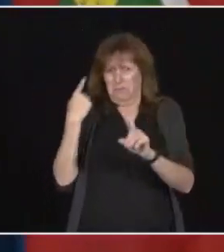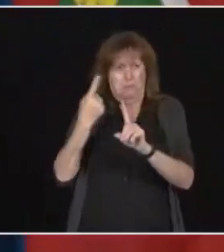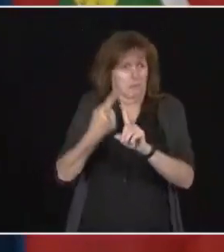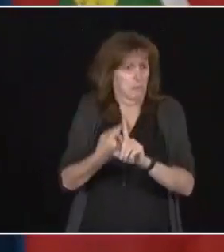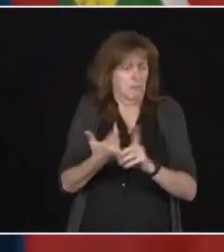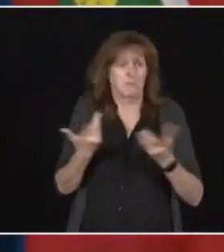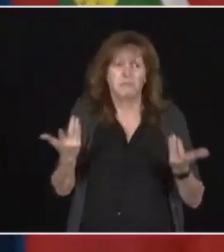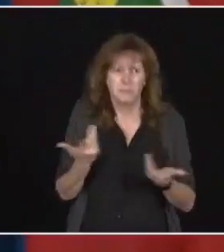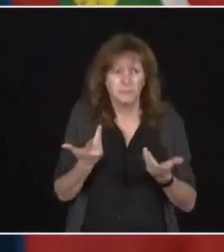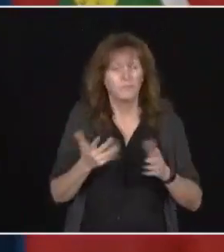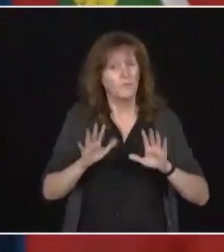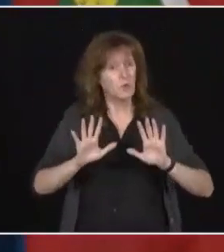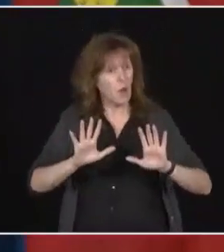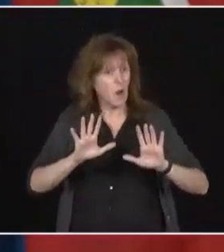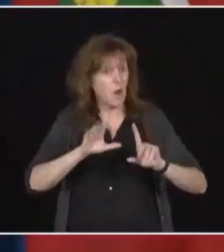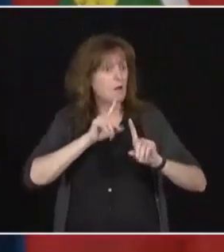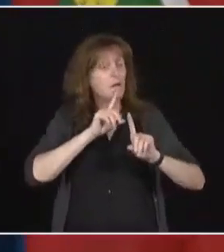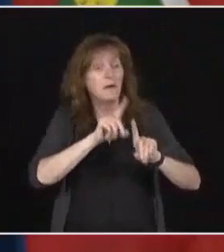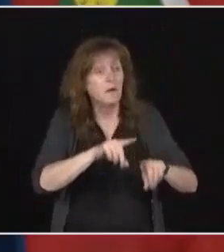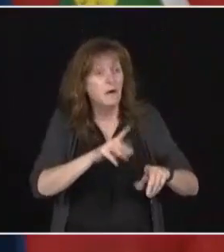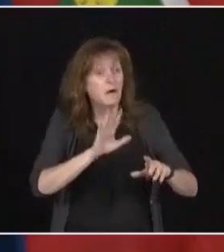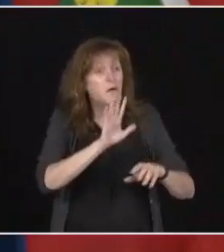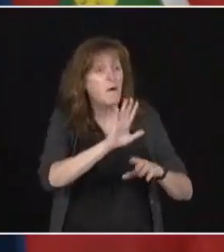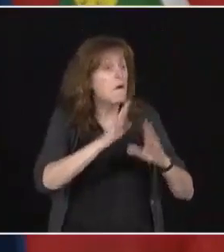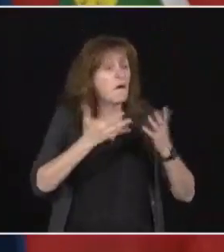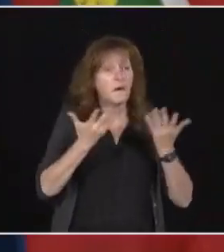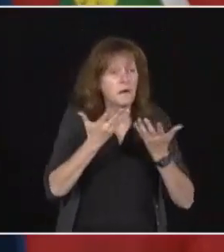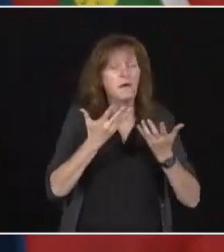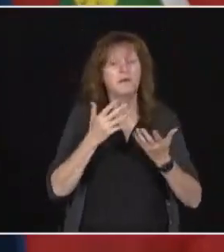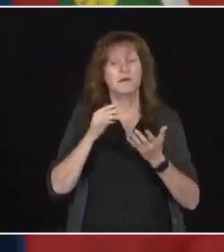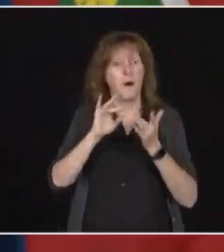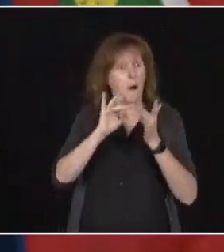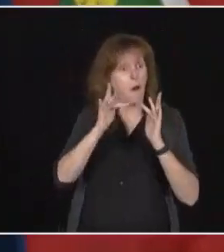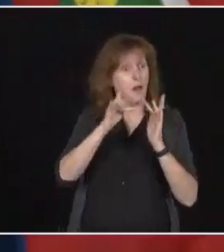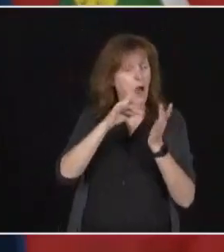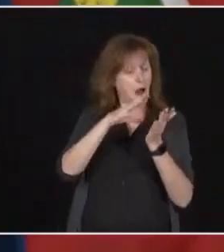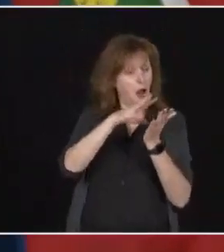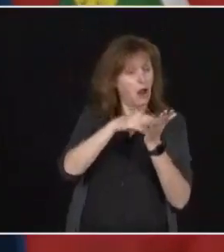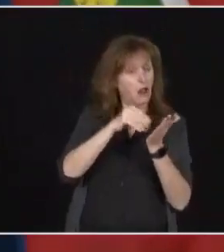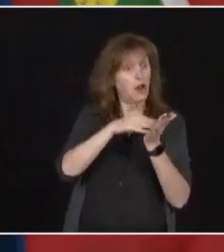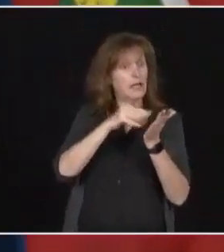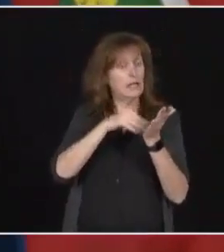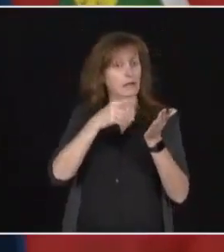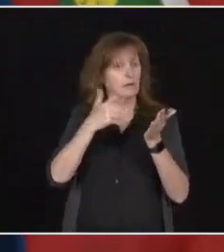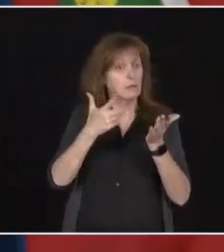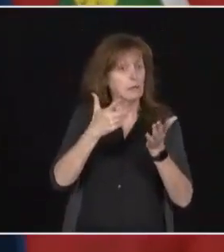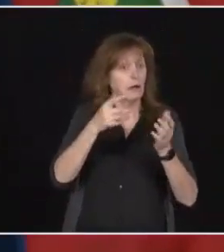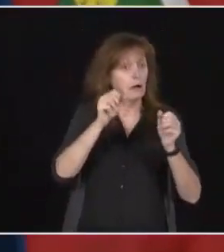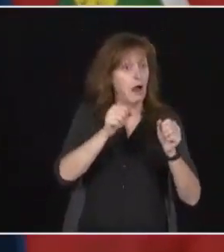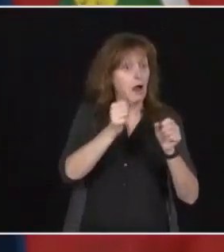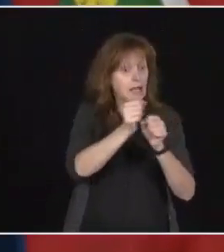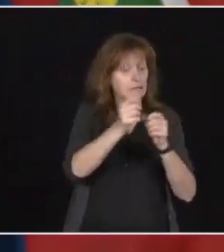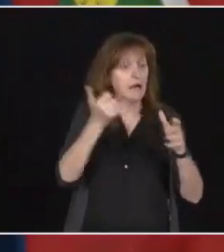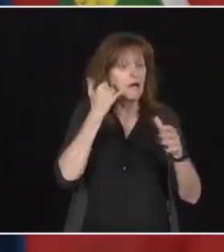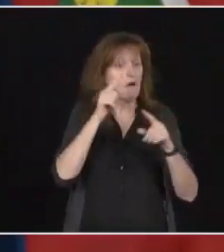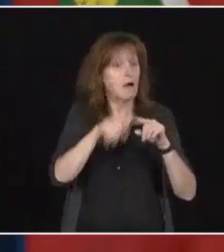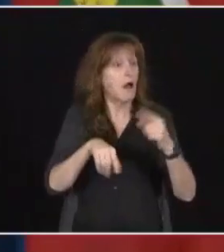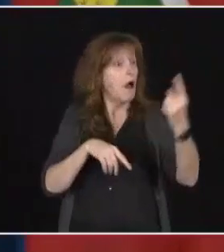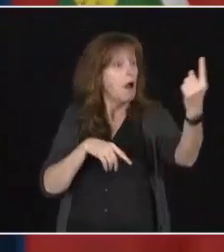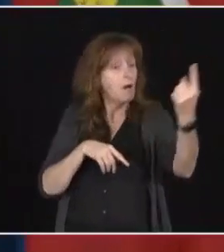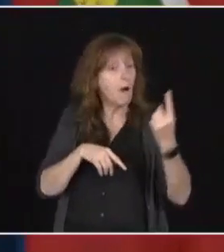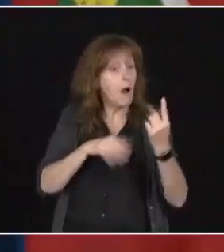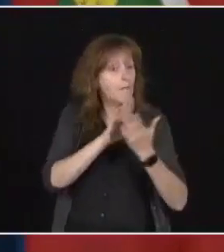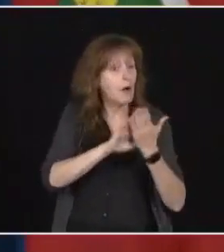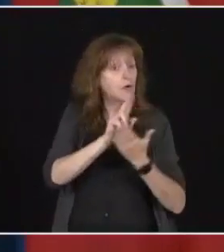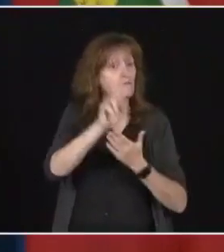is virtual learning is an additional tool that will allow us to expand into new markets. And as I referenced at the end of my opening comments, when you